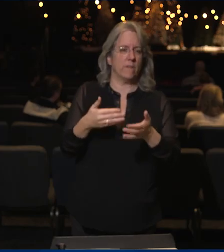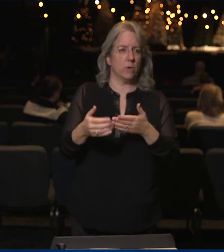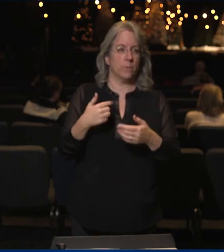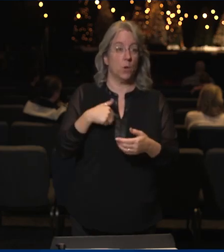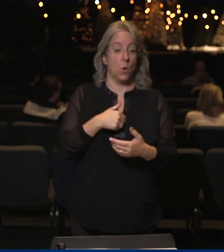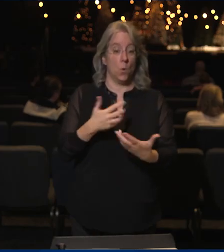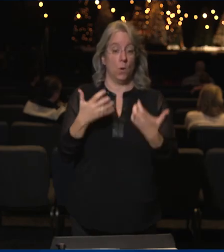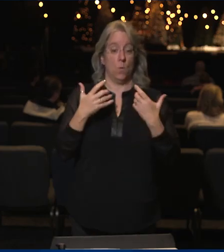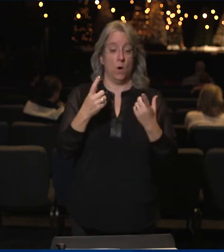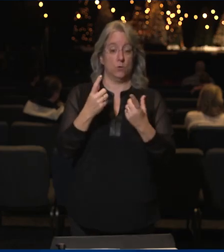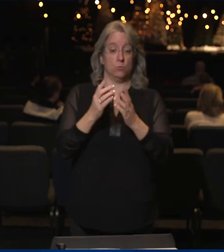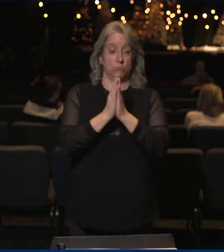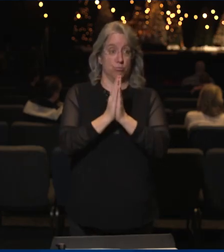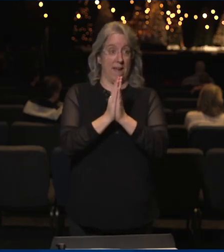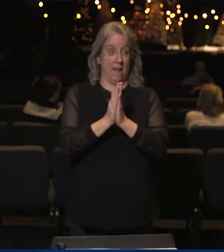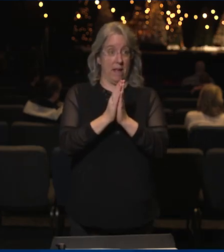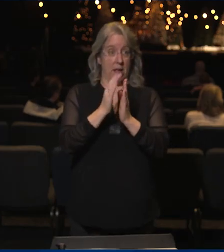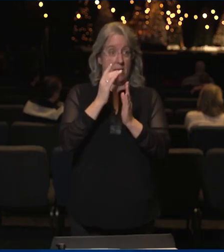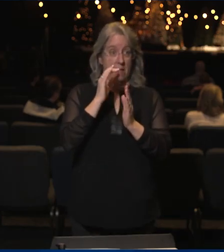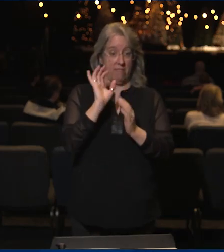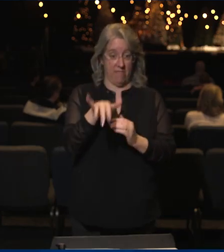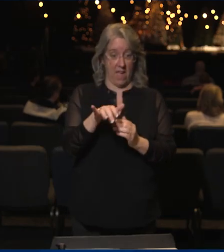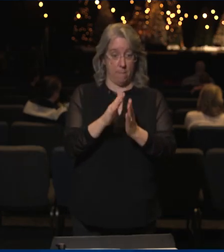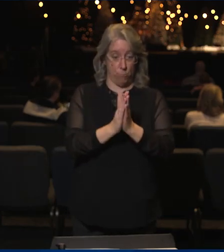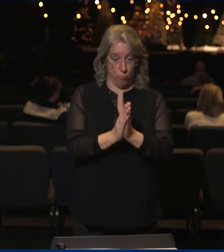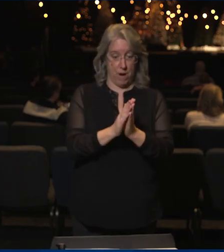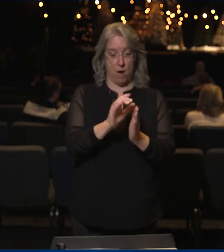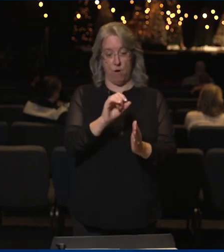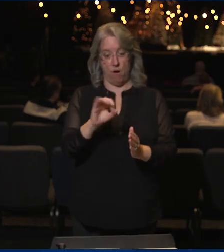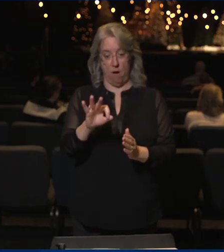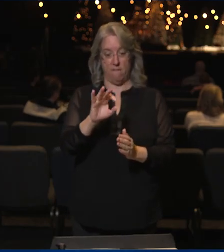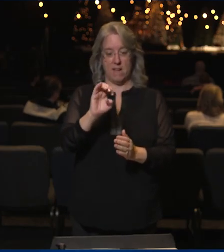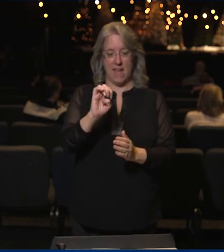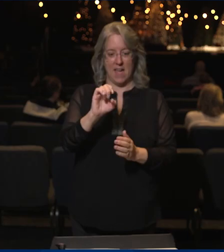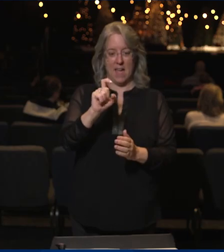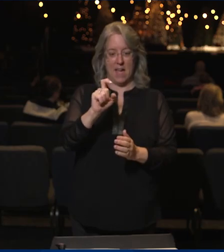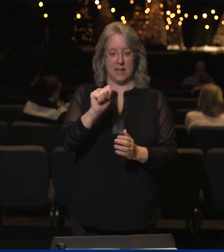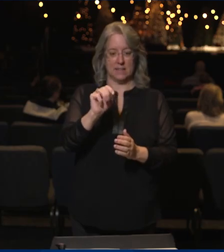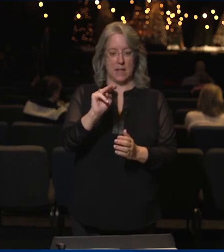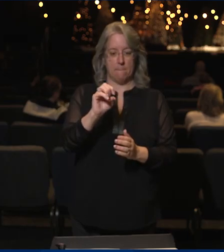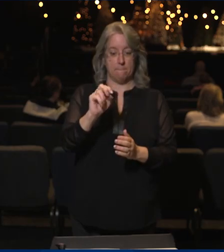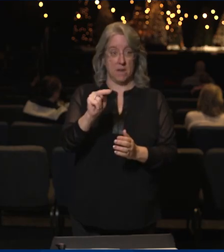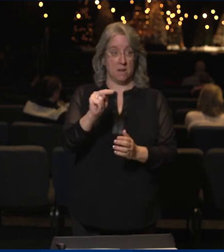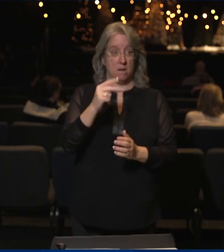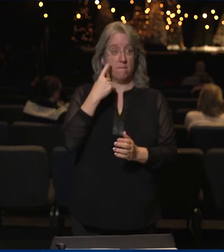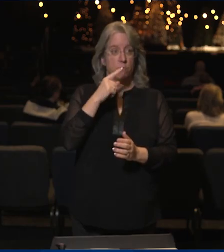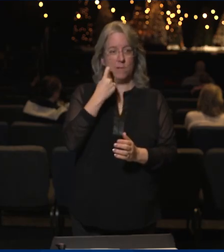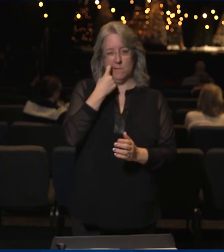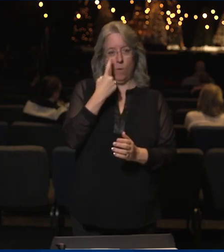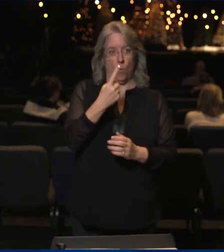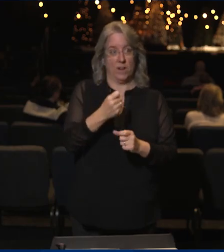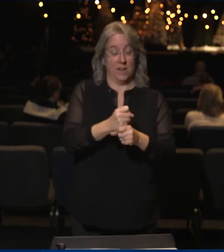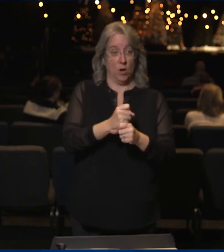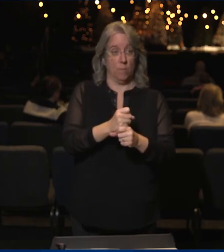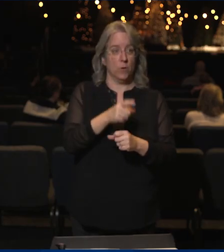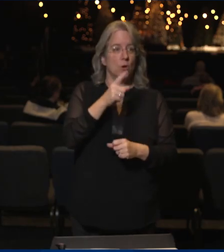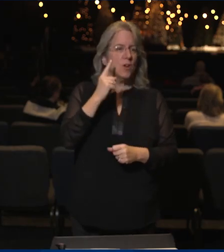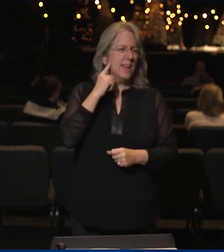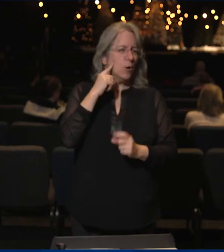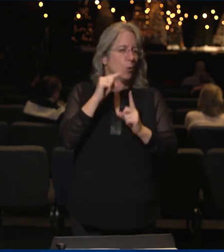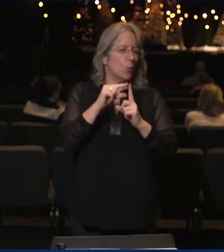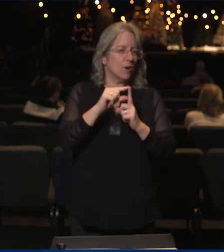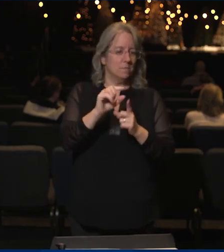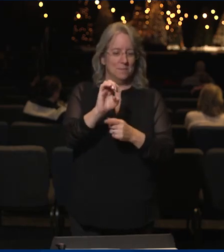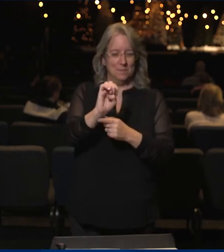pray a prayer of examine over the last year. Now when you hear the word examine, you might